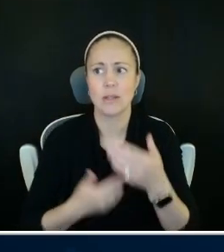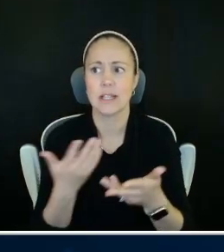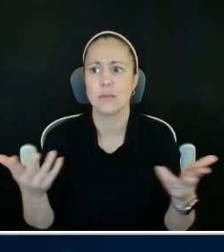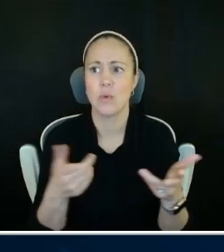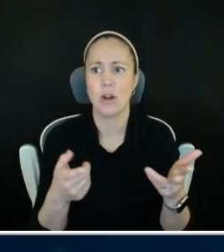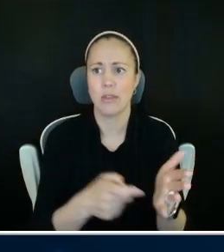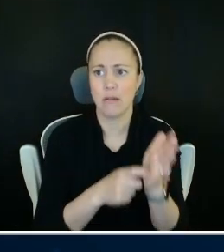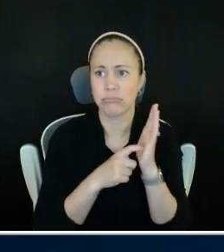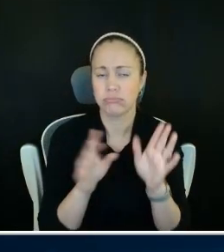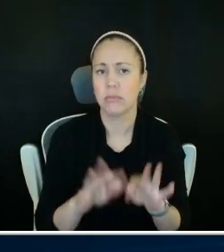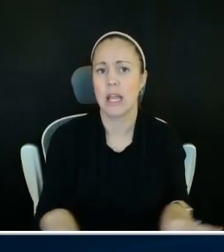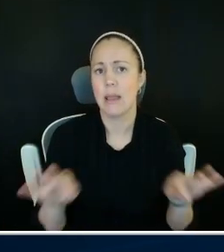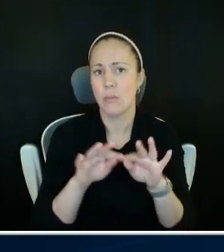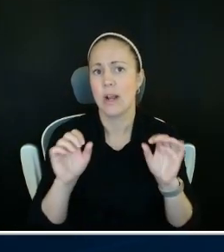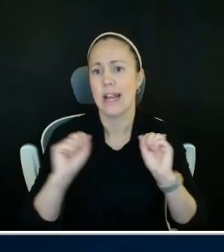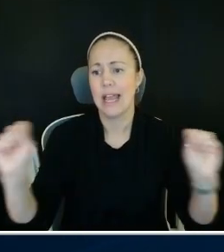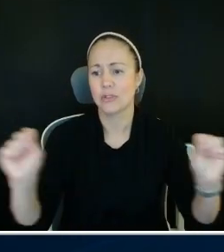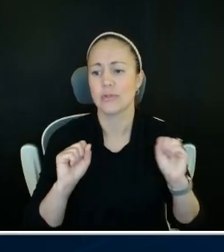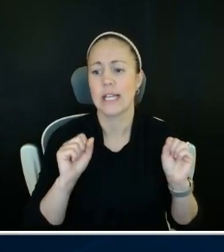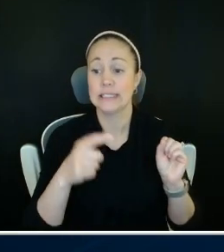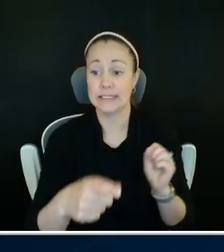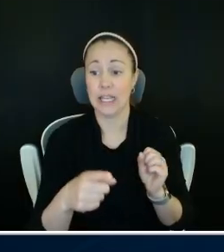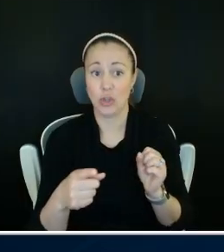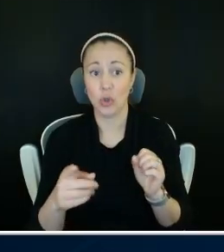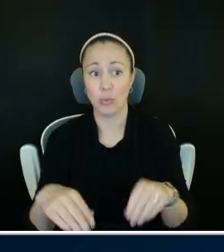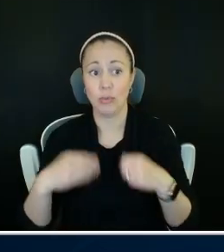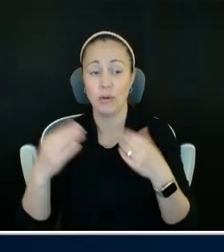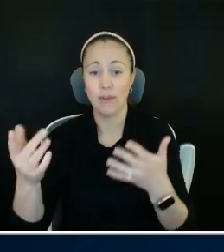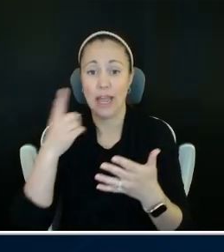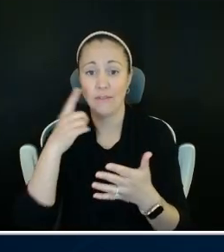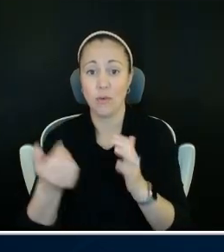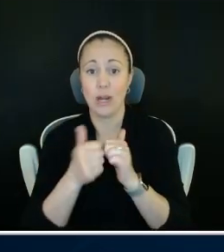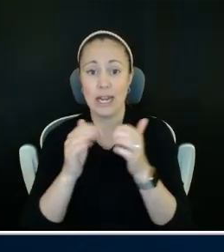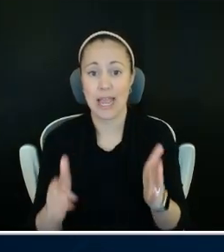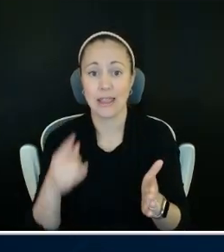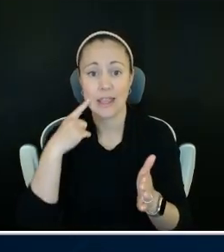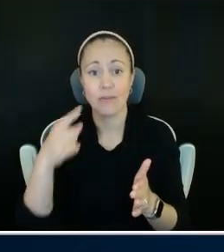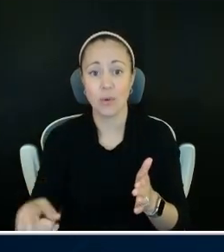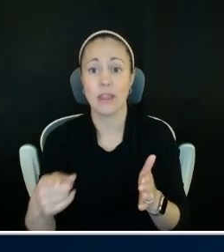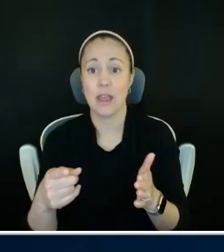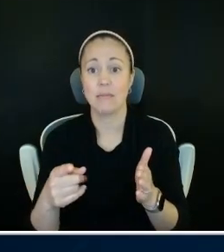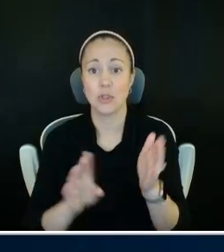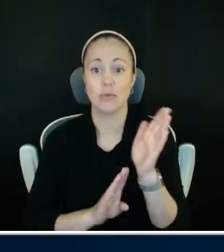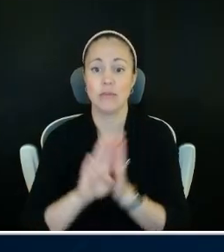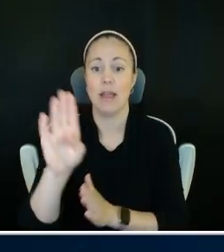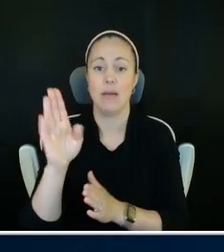an athlete do to start to build back their strength in their arm?